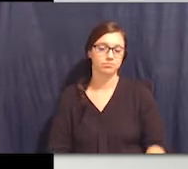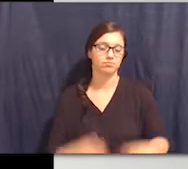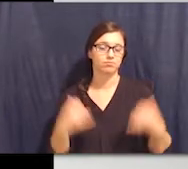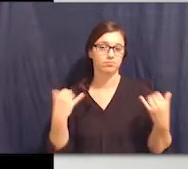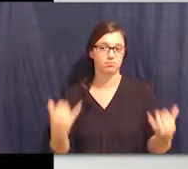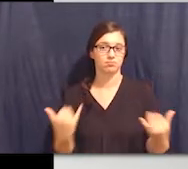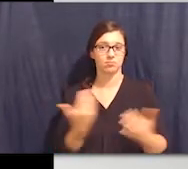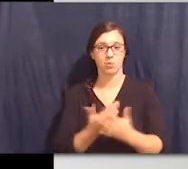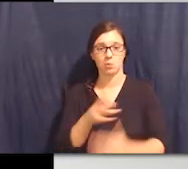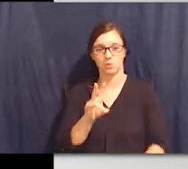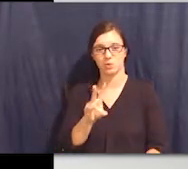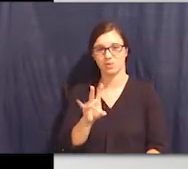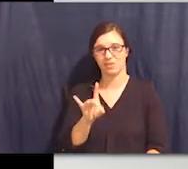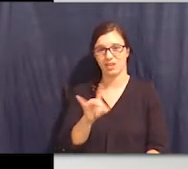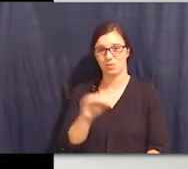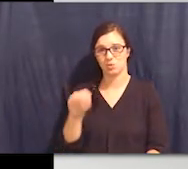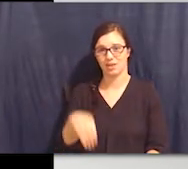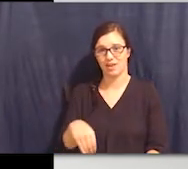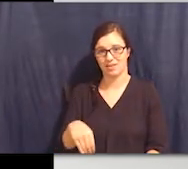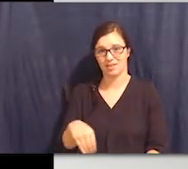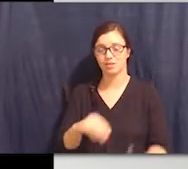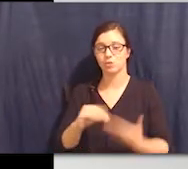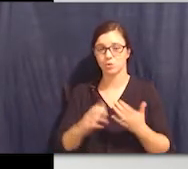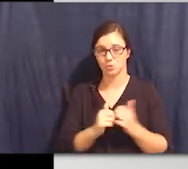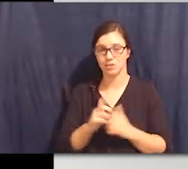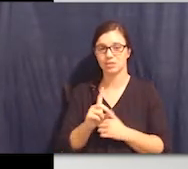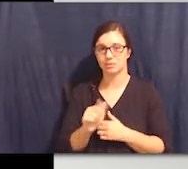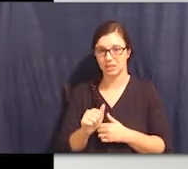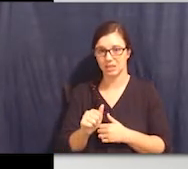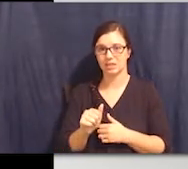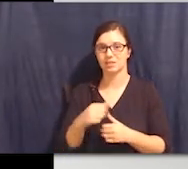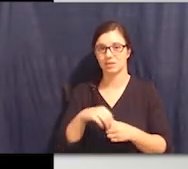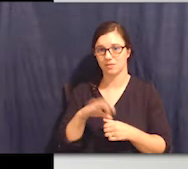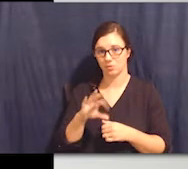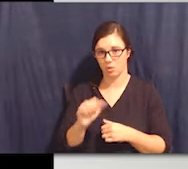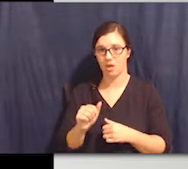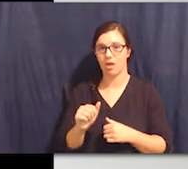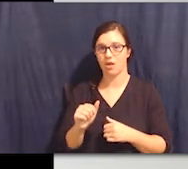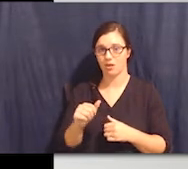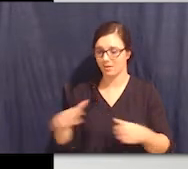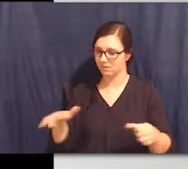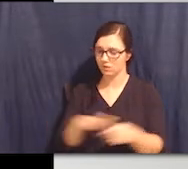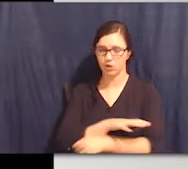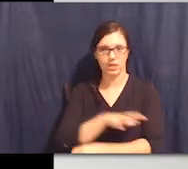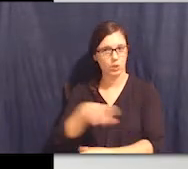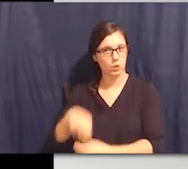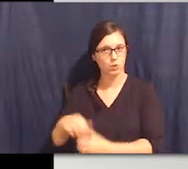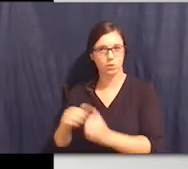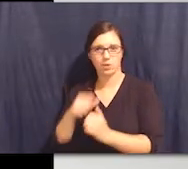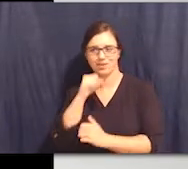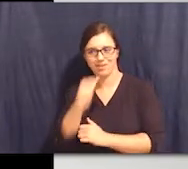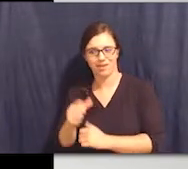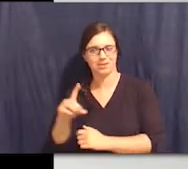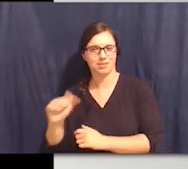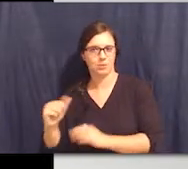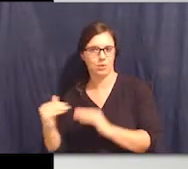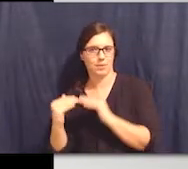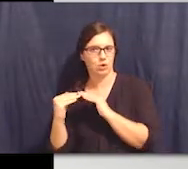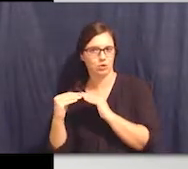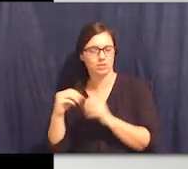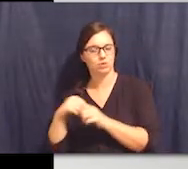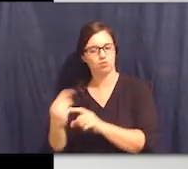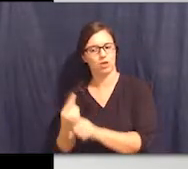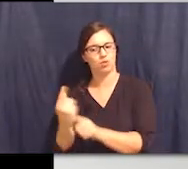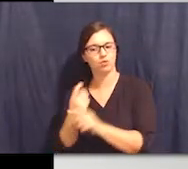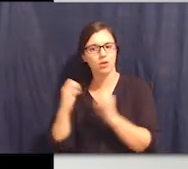Currently, it's almost 78% of students with disabilities in Florida are fully included with their non-disabled peers, or in